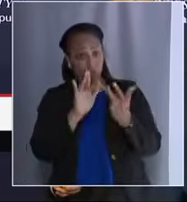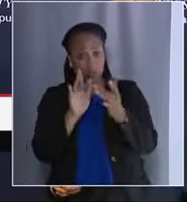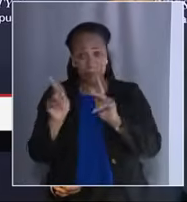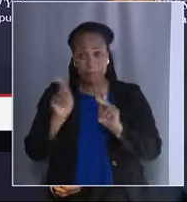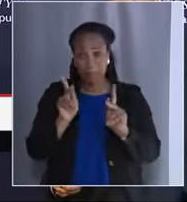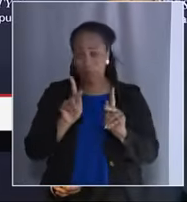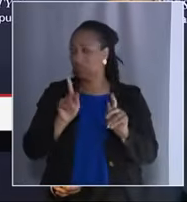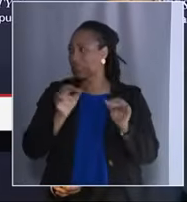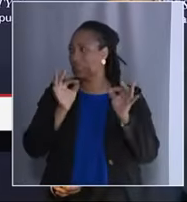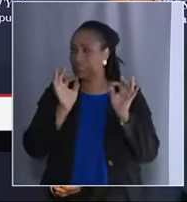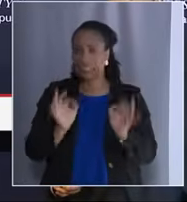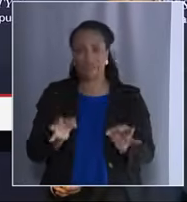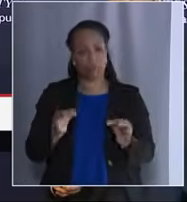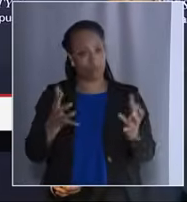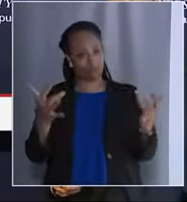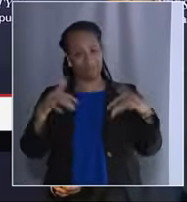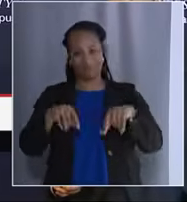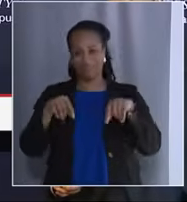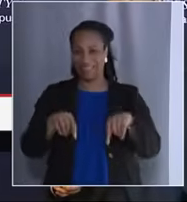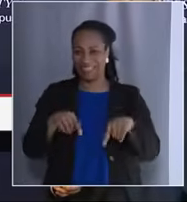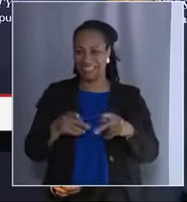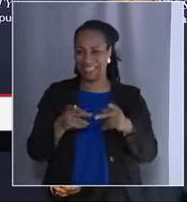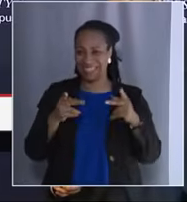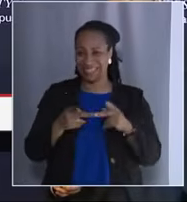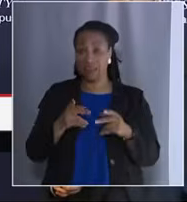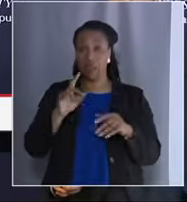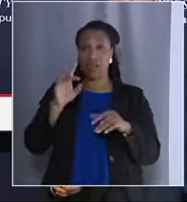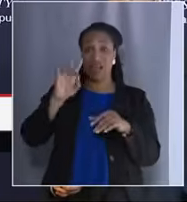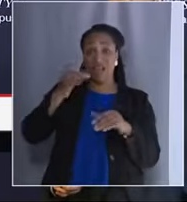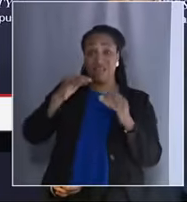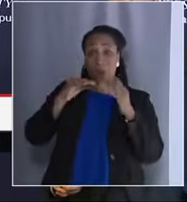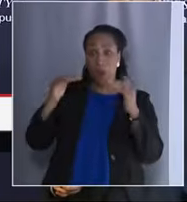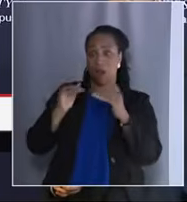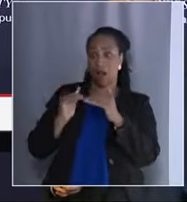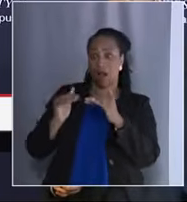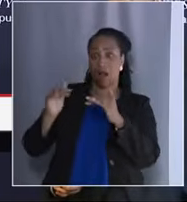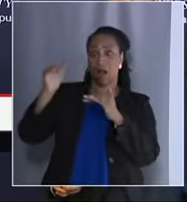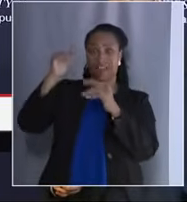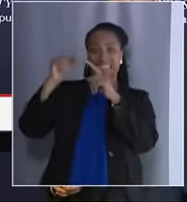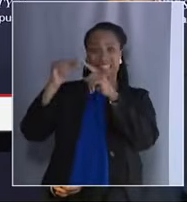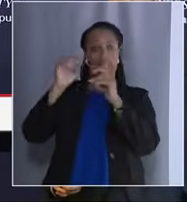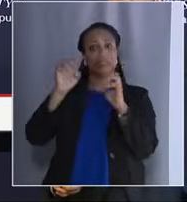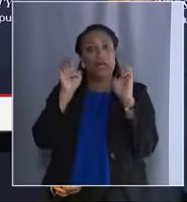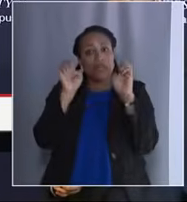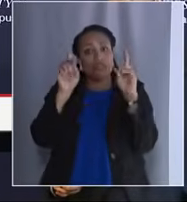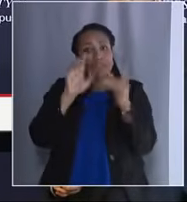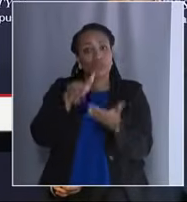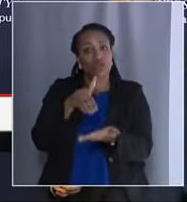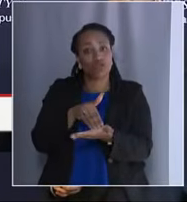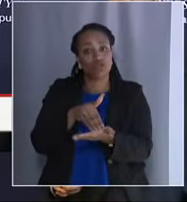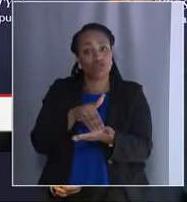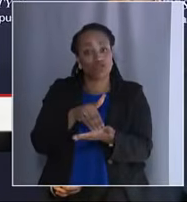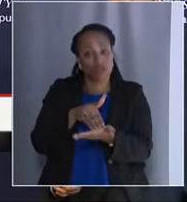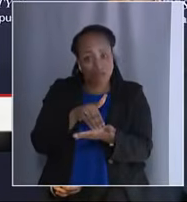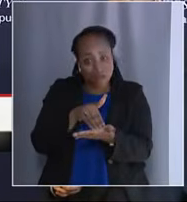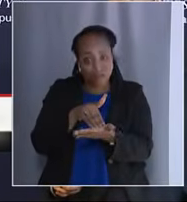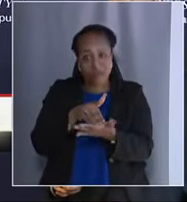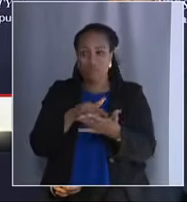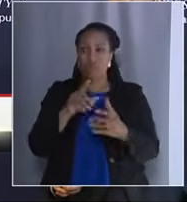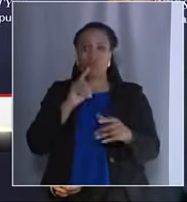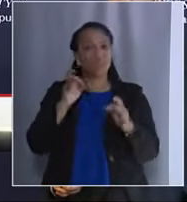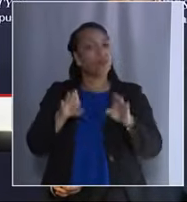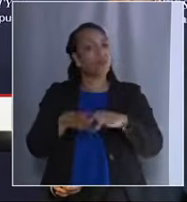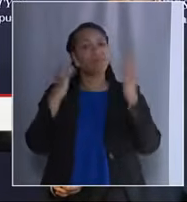wonderful new education facility open to all of Georgetown. And we want to reach